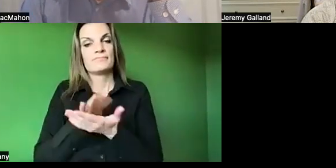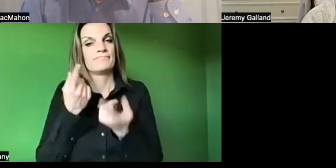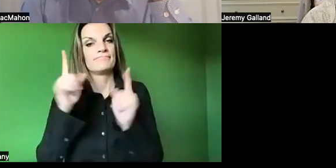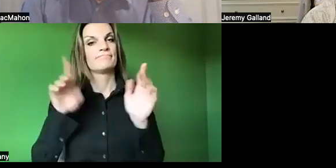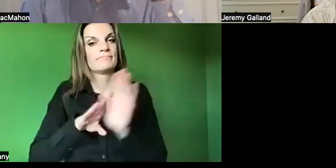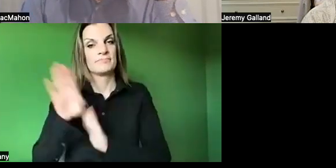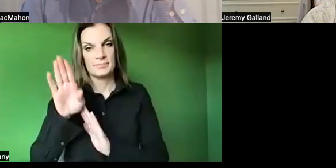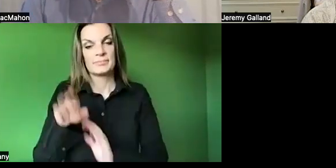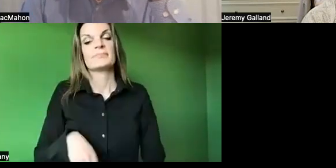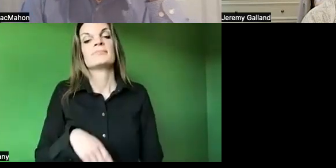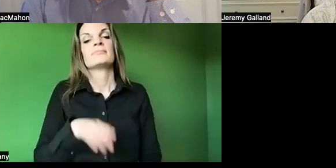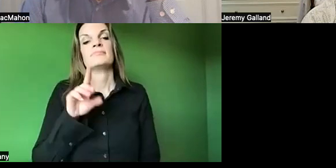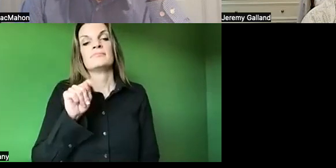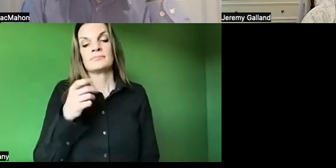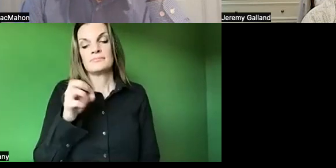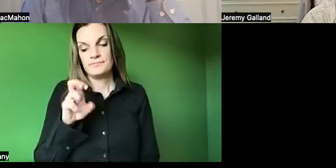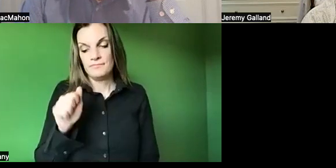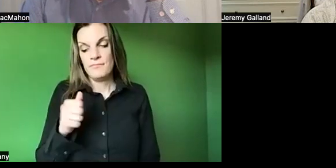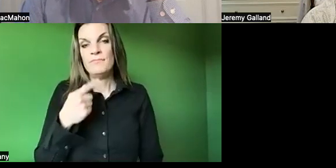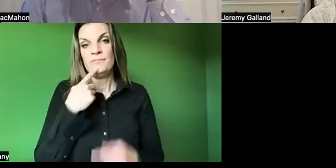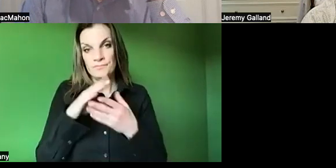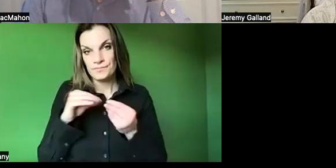There's a direct relationship between